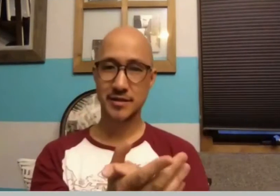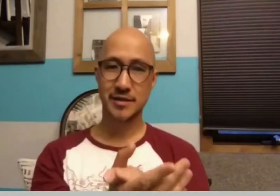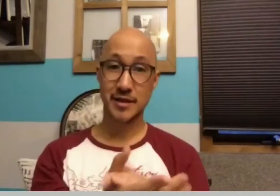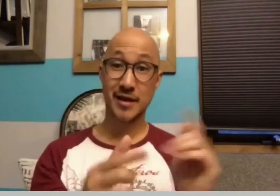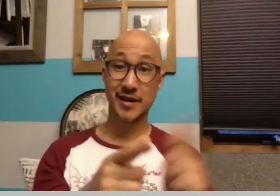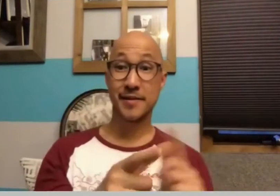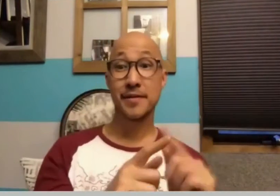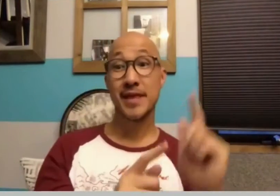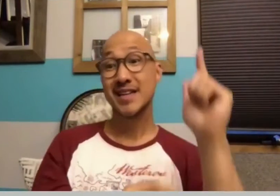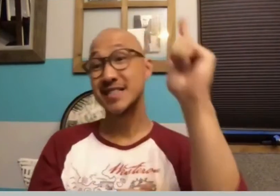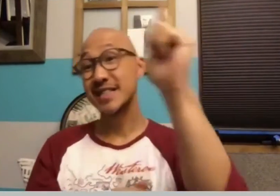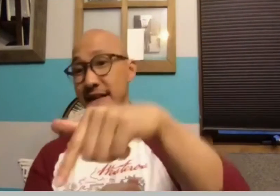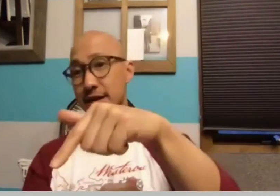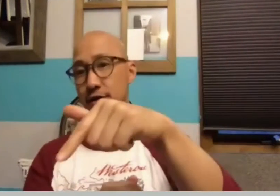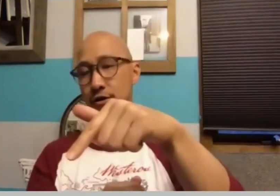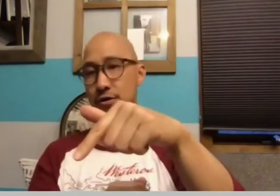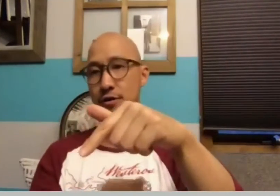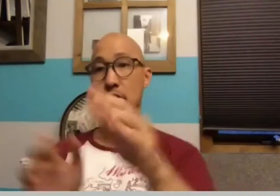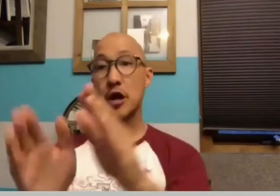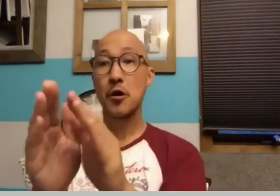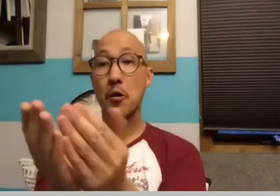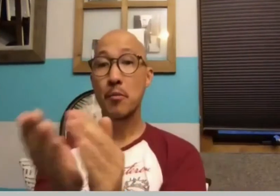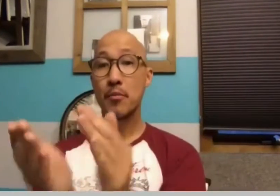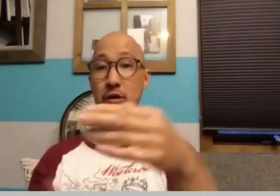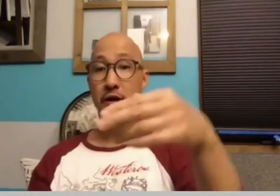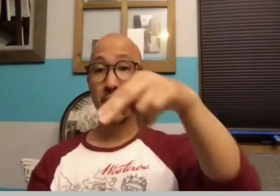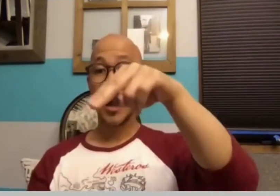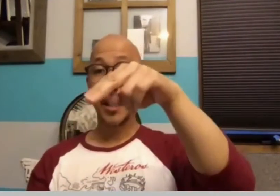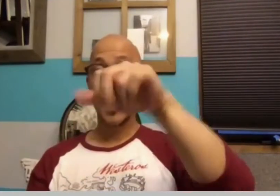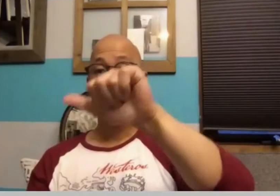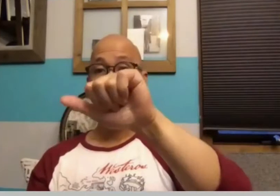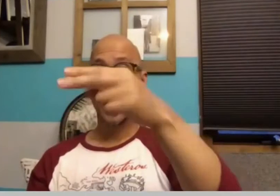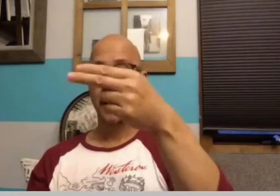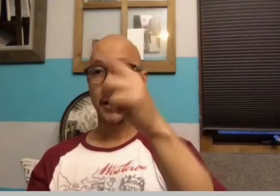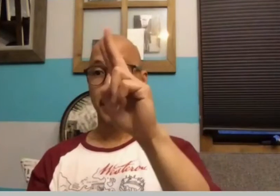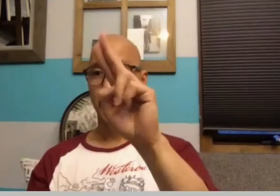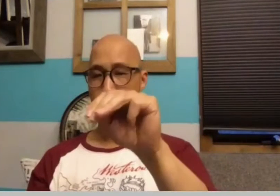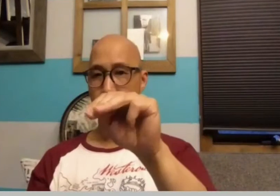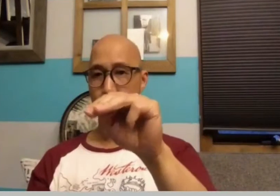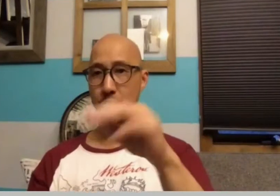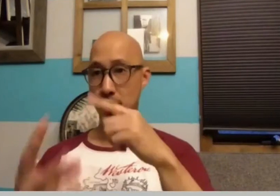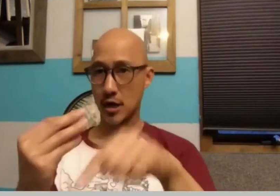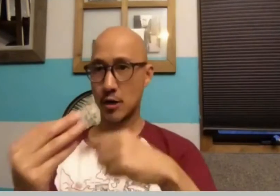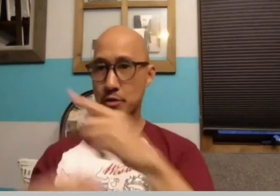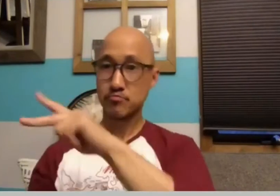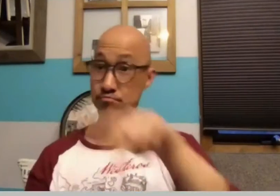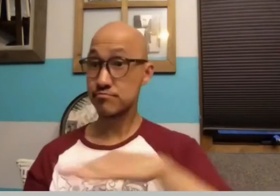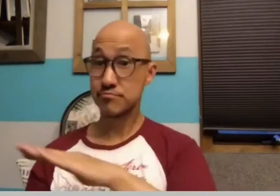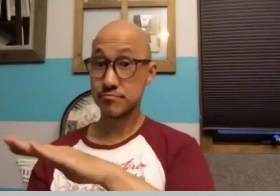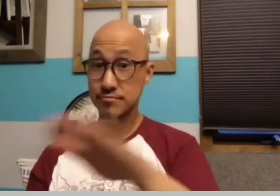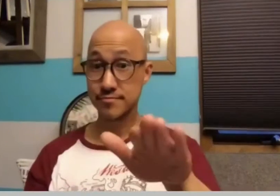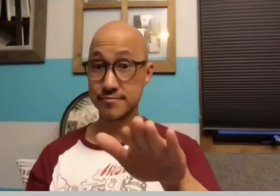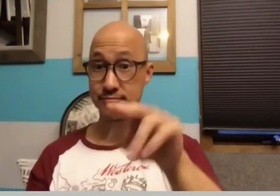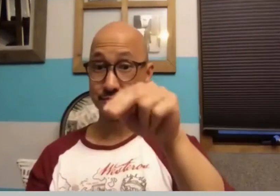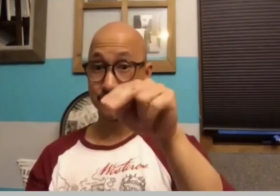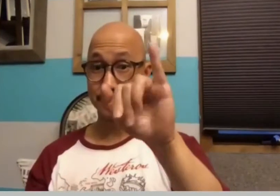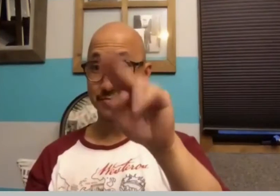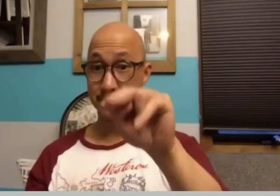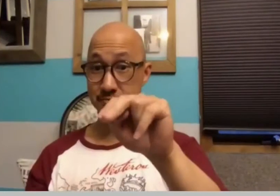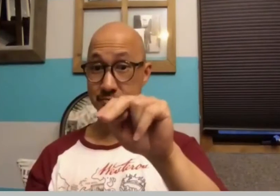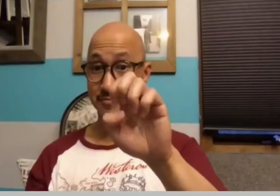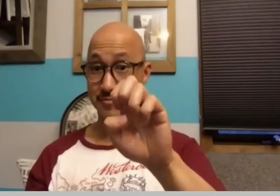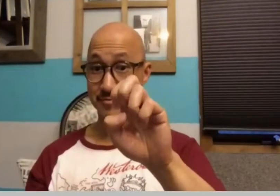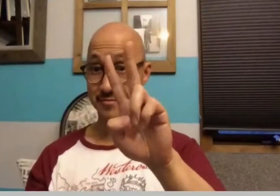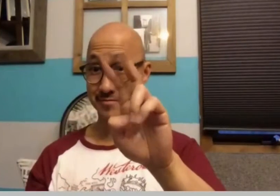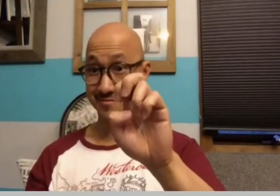here, and condemnation is not just for Israel, but for the kingdoms throughout that area who've been doing vile and heinous